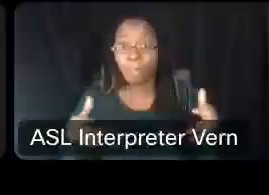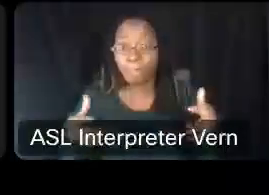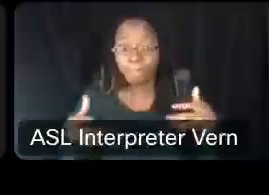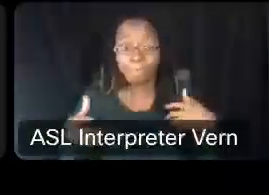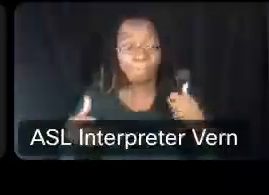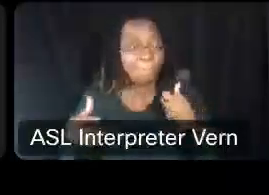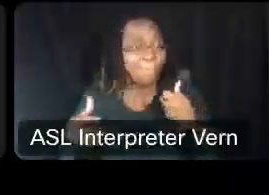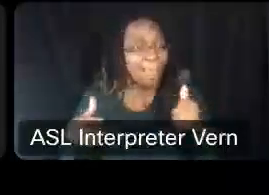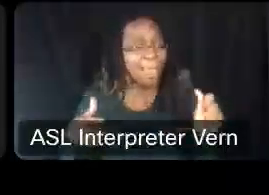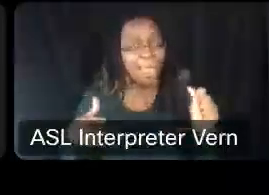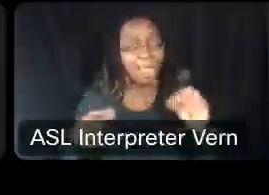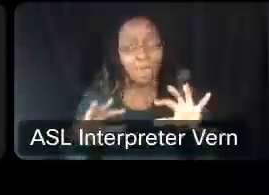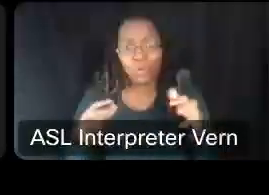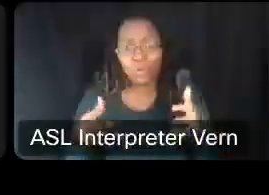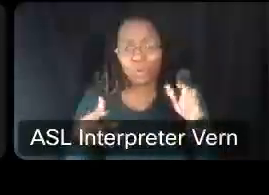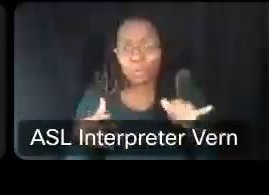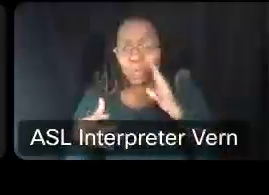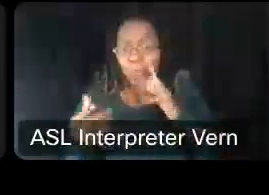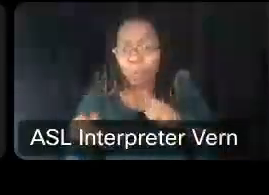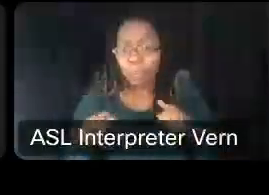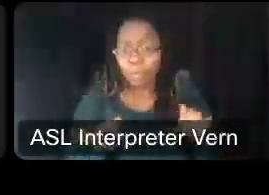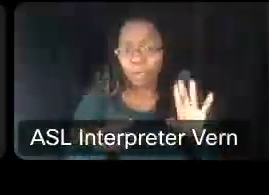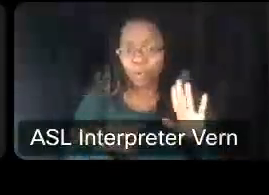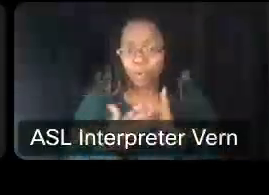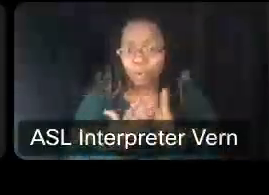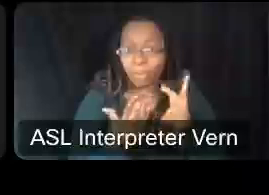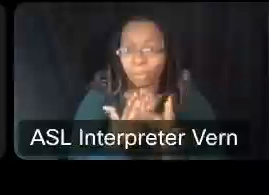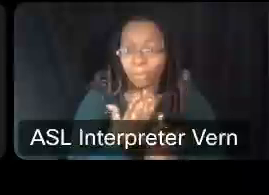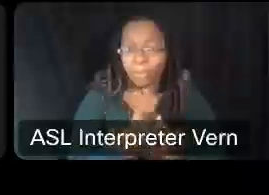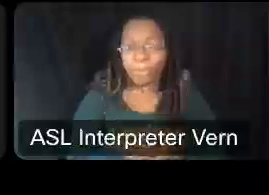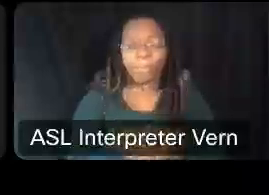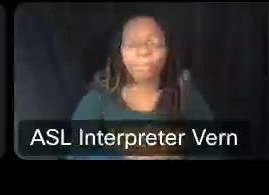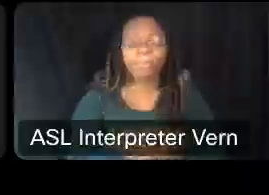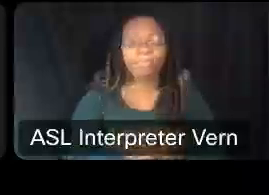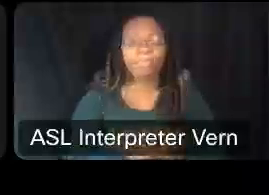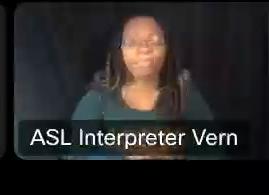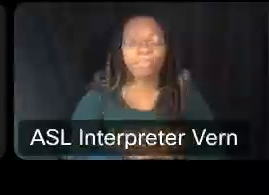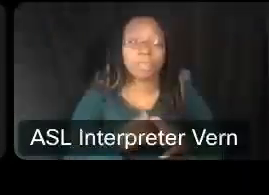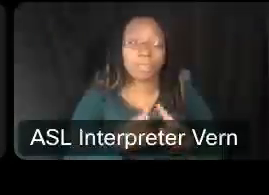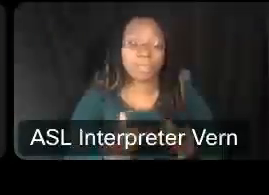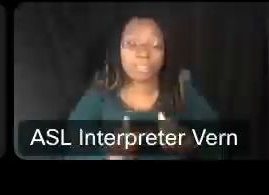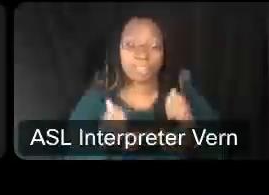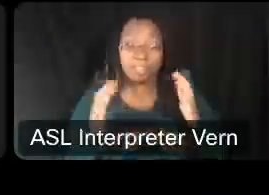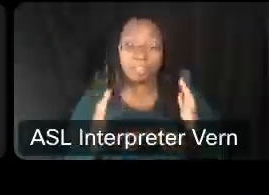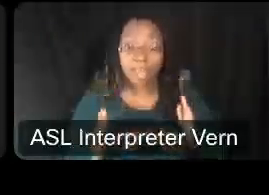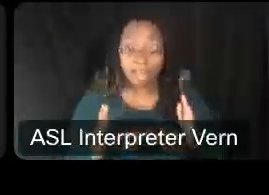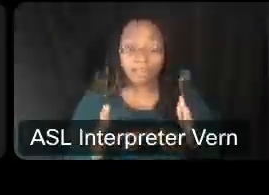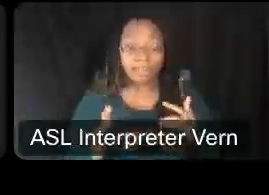that might be occurring in your programs, except that survivors are leading it. It's